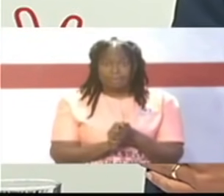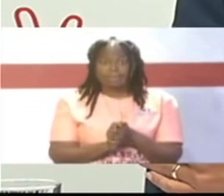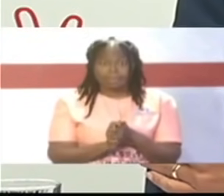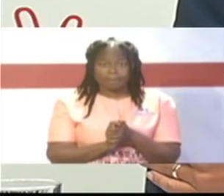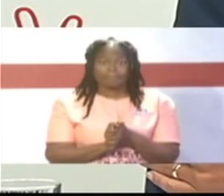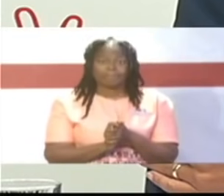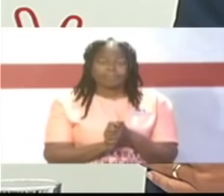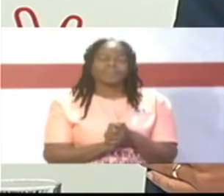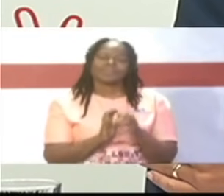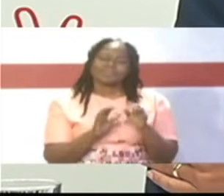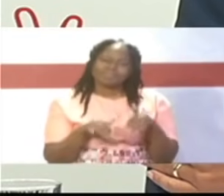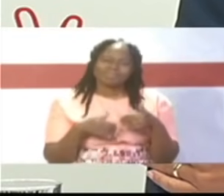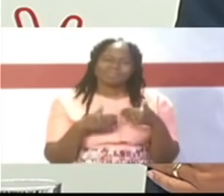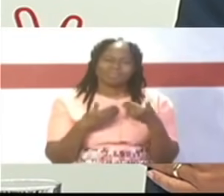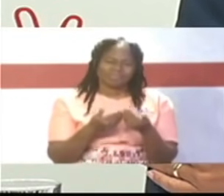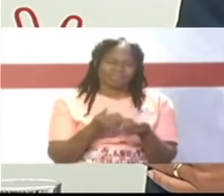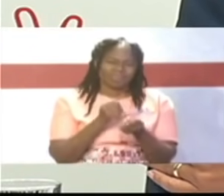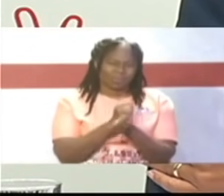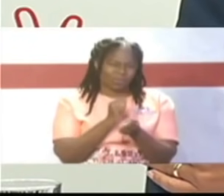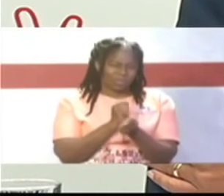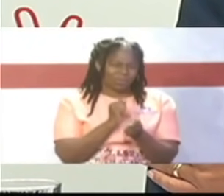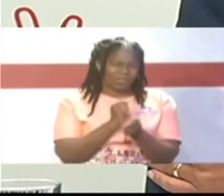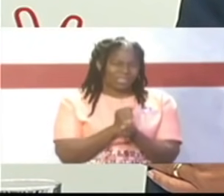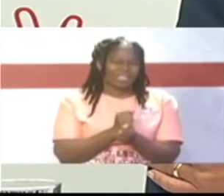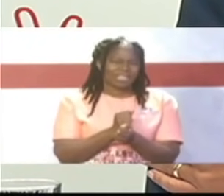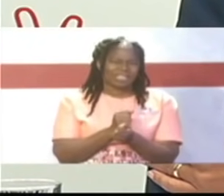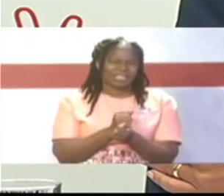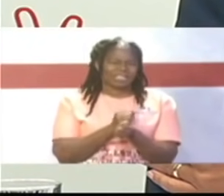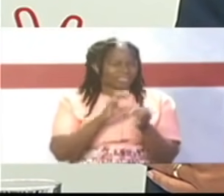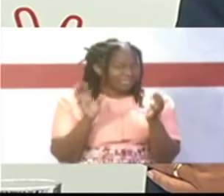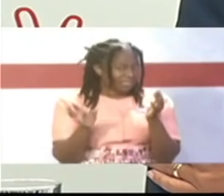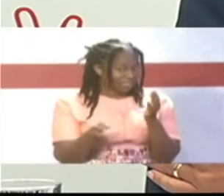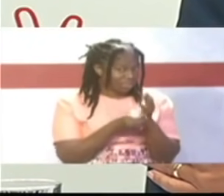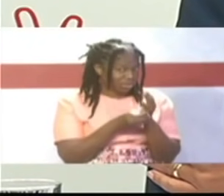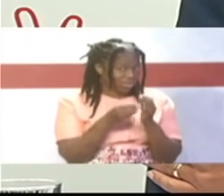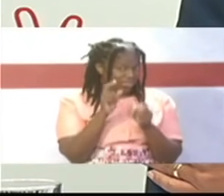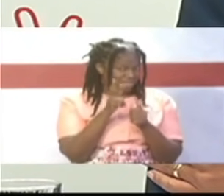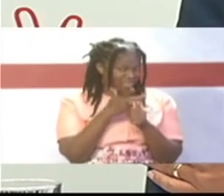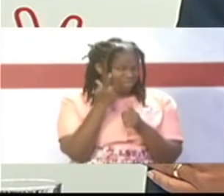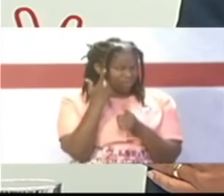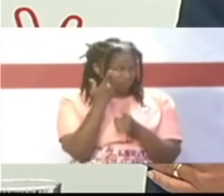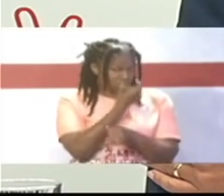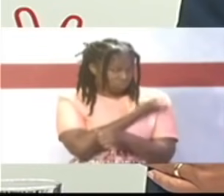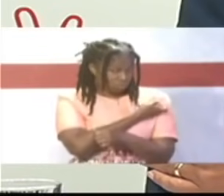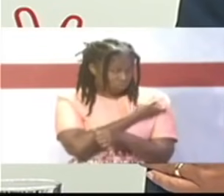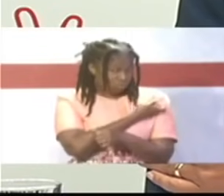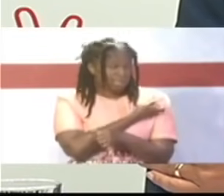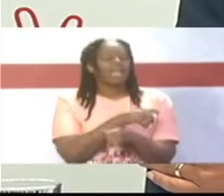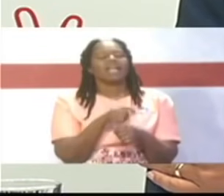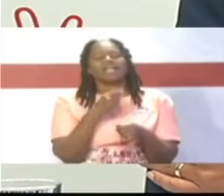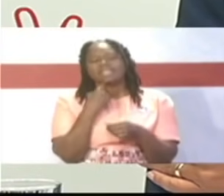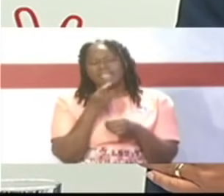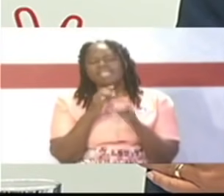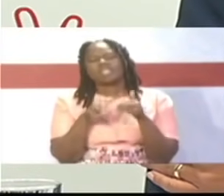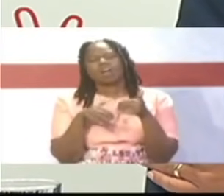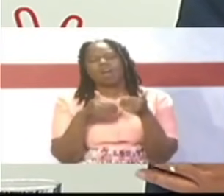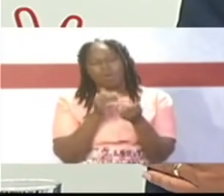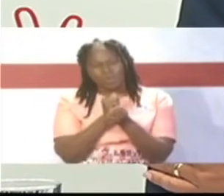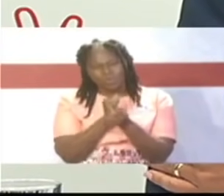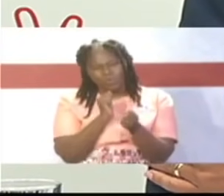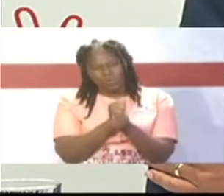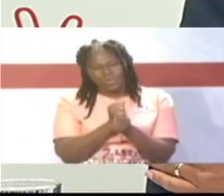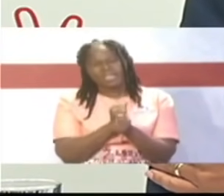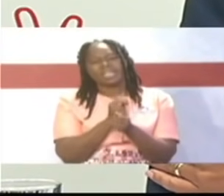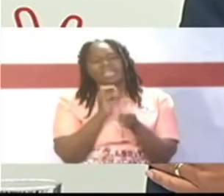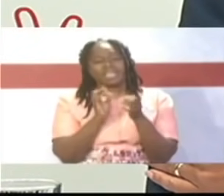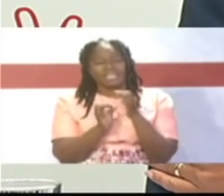the major amounts of the persons who qualify for these additional primary shots.